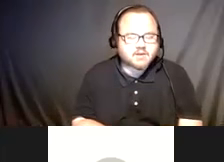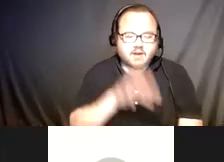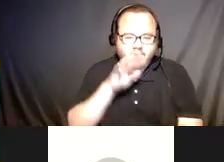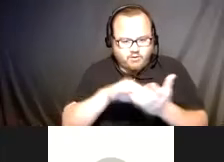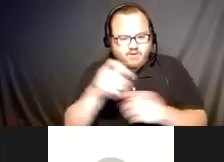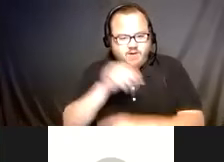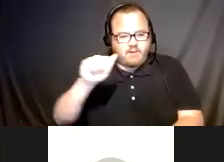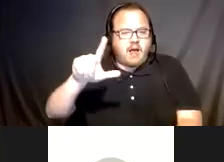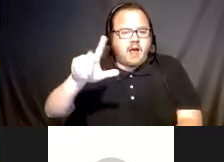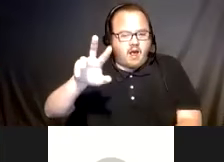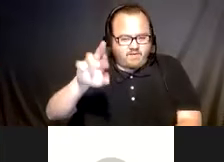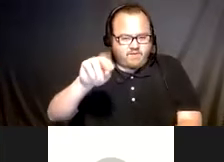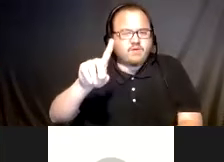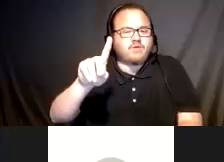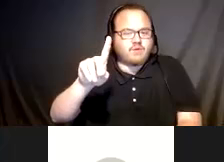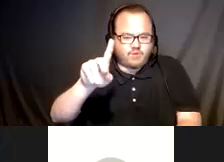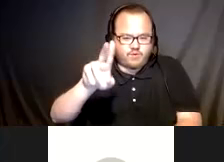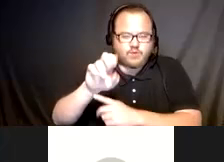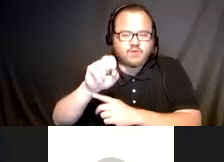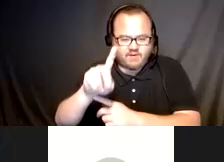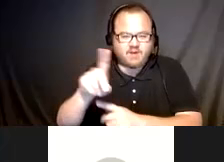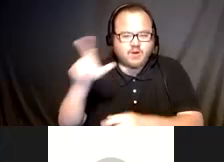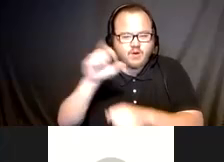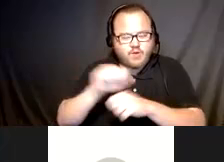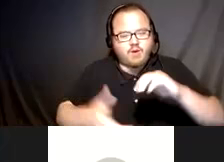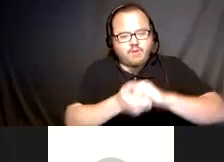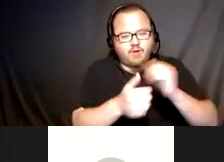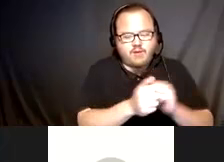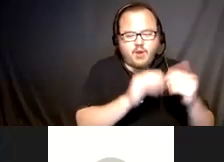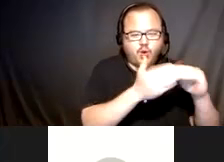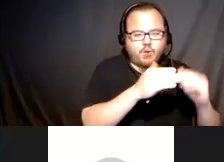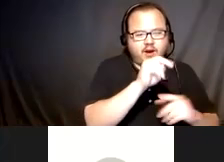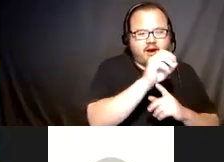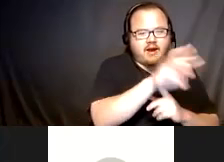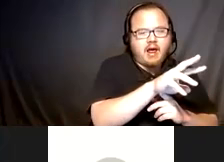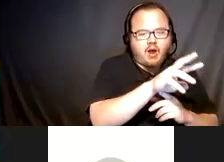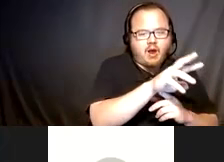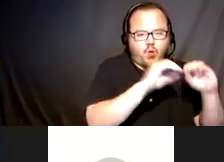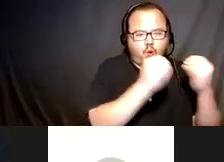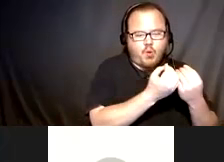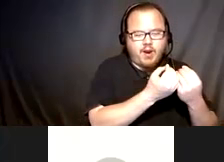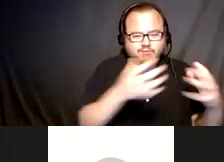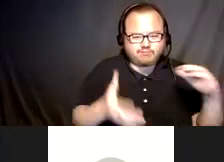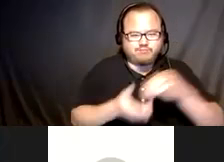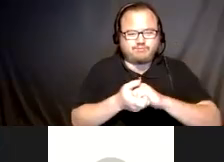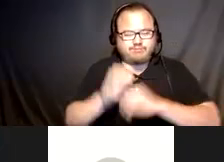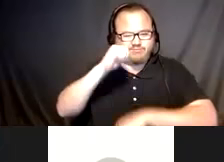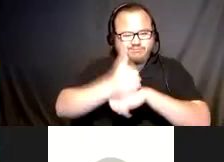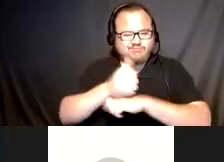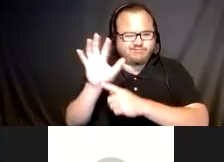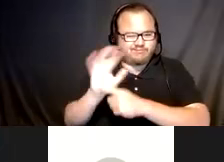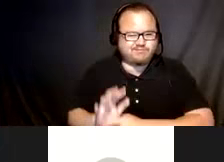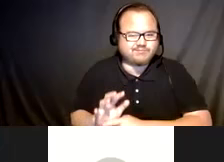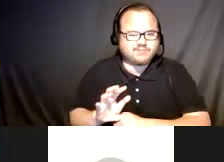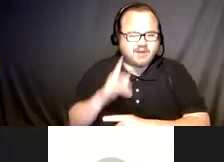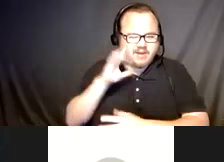from Alborg Unified that worked in partnership with Community Now, Shore's organization, to put together these videos. I think there